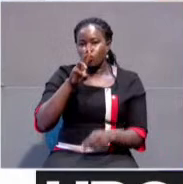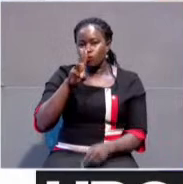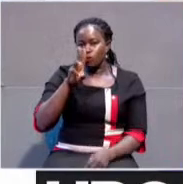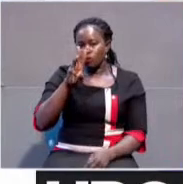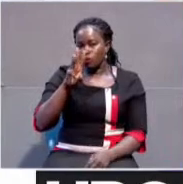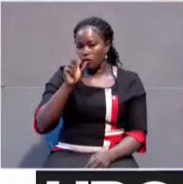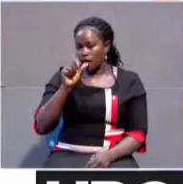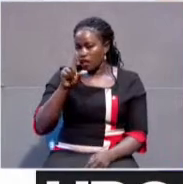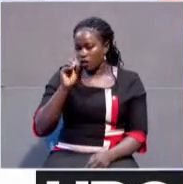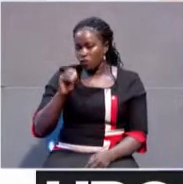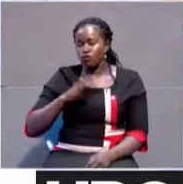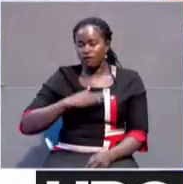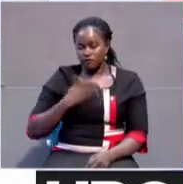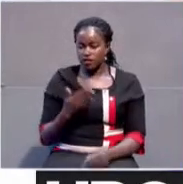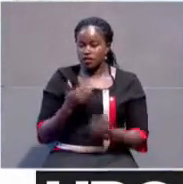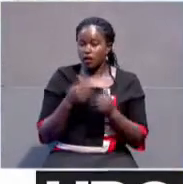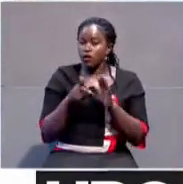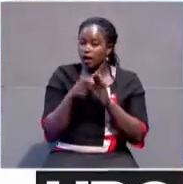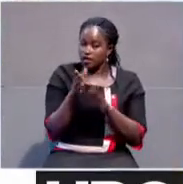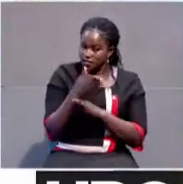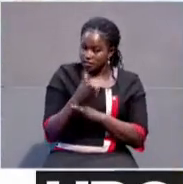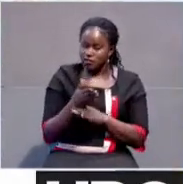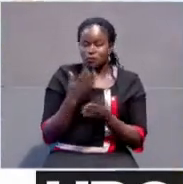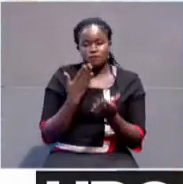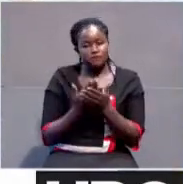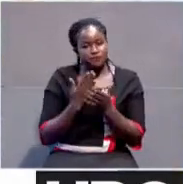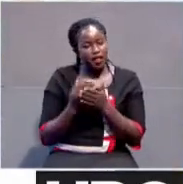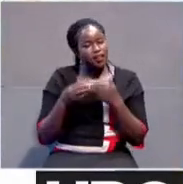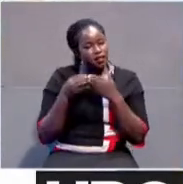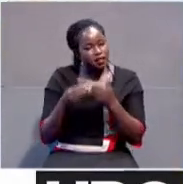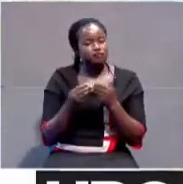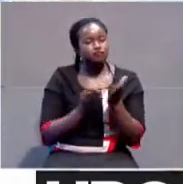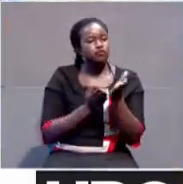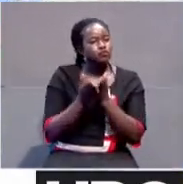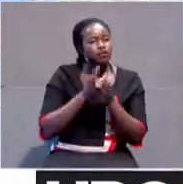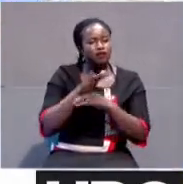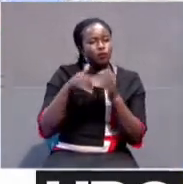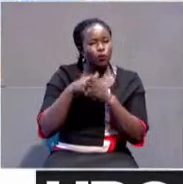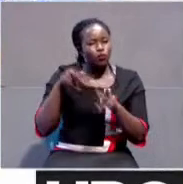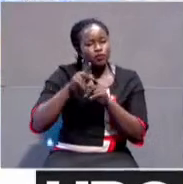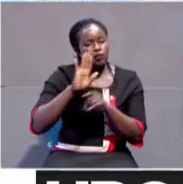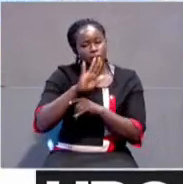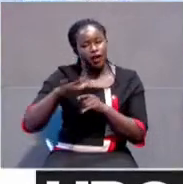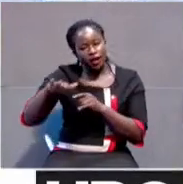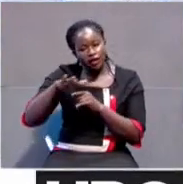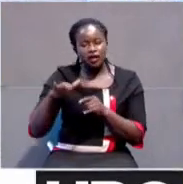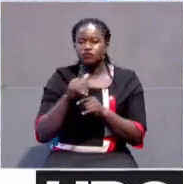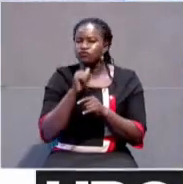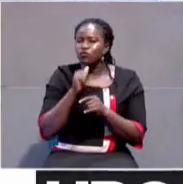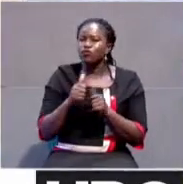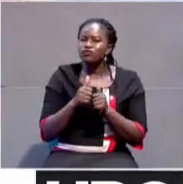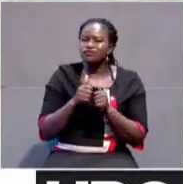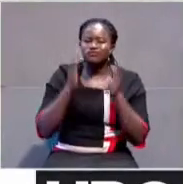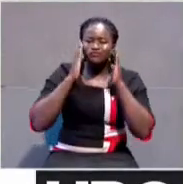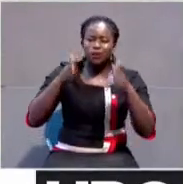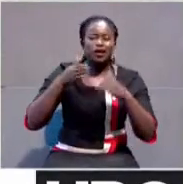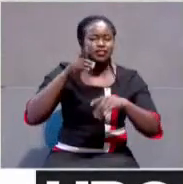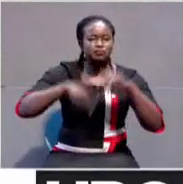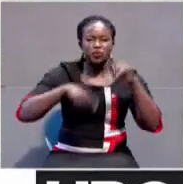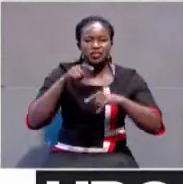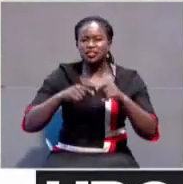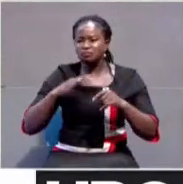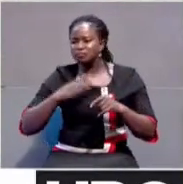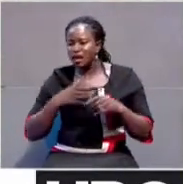Lwafe. Katikkiro Peter Mayiga urges leaders to serve all people in their areas despite political differences. All those